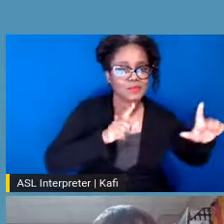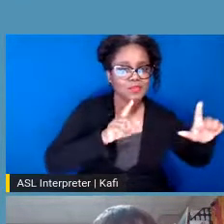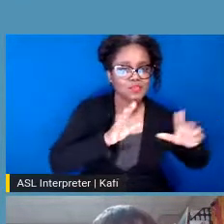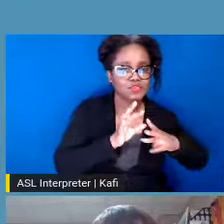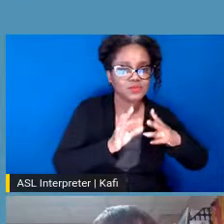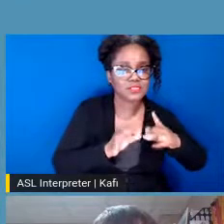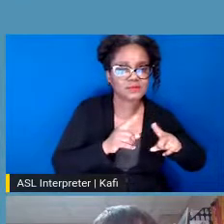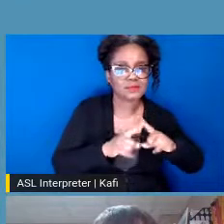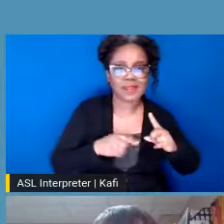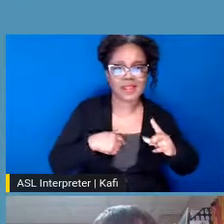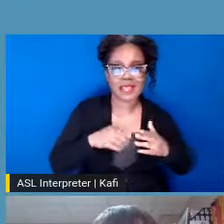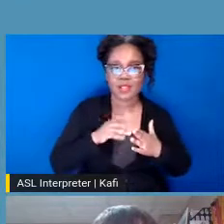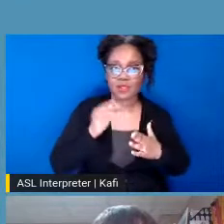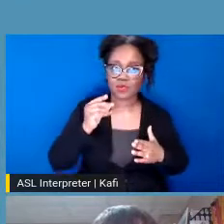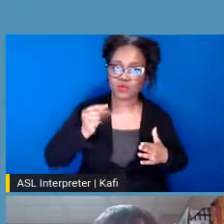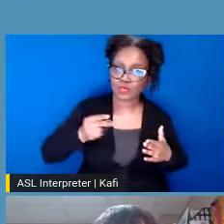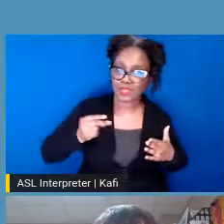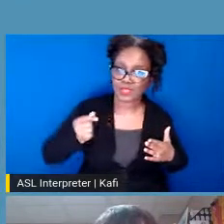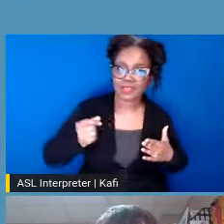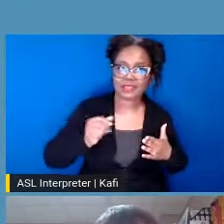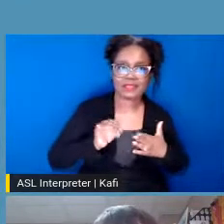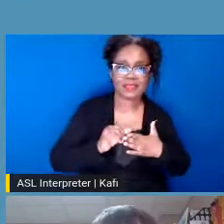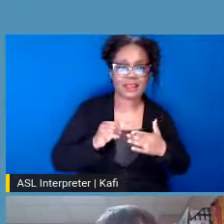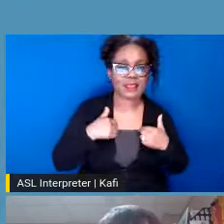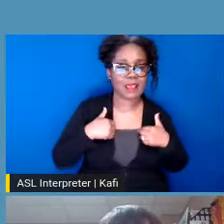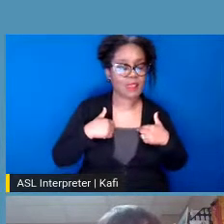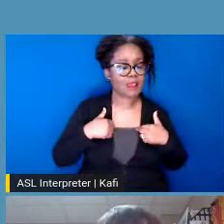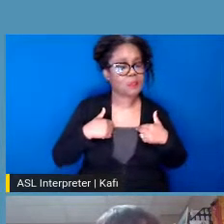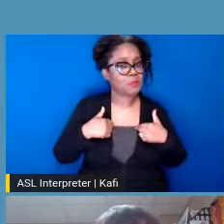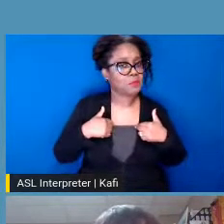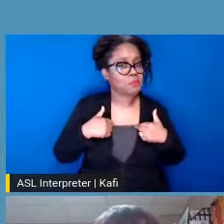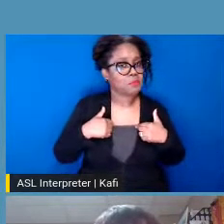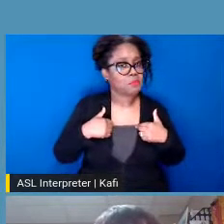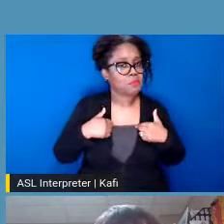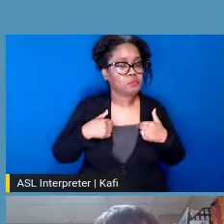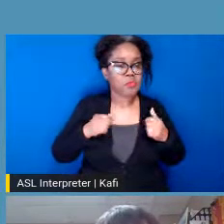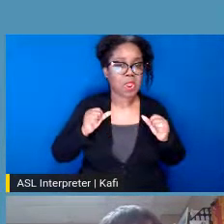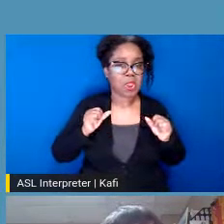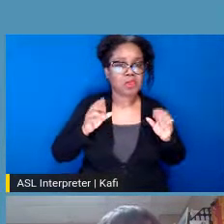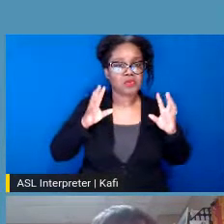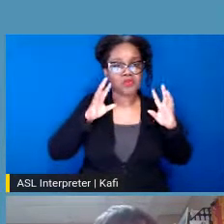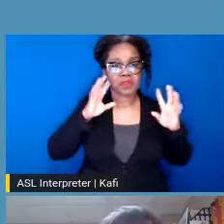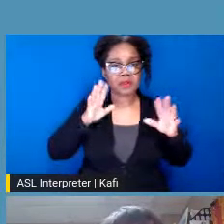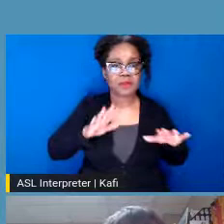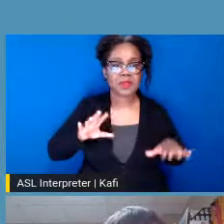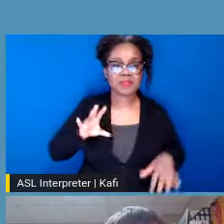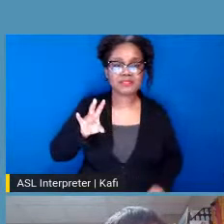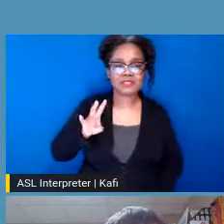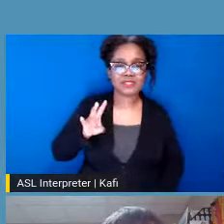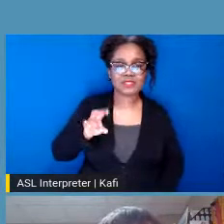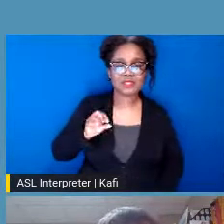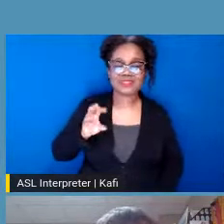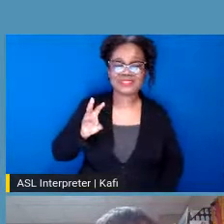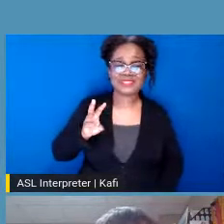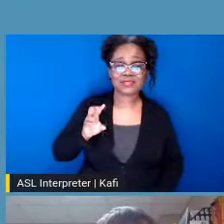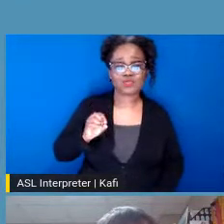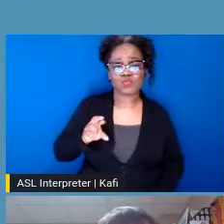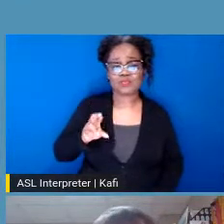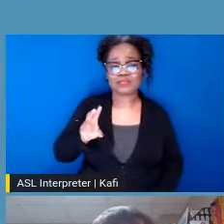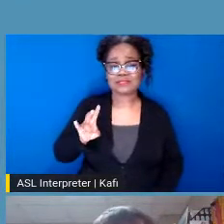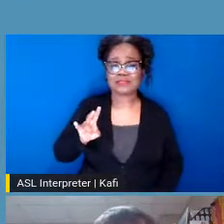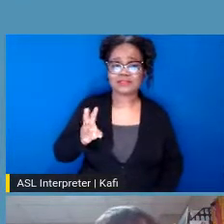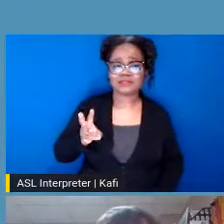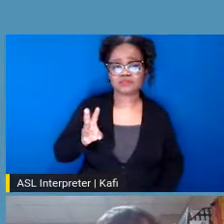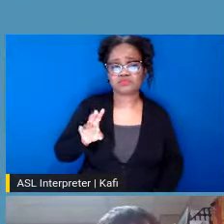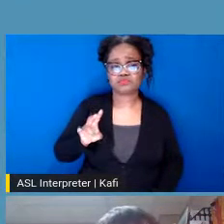learned quickly as I did more and more of these is that I came up with probably 6 or 7 layout styles that worked